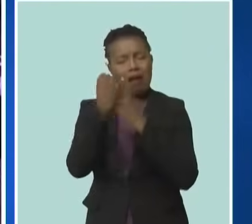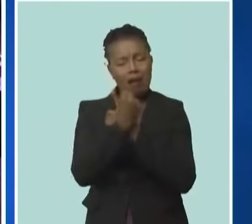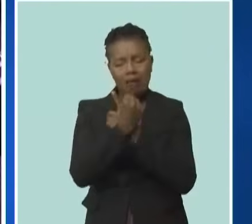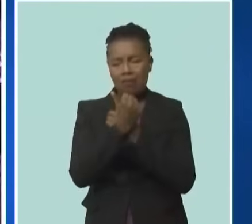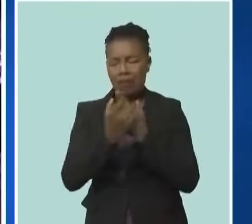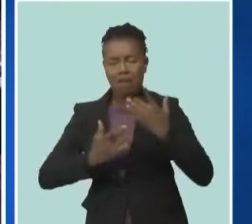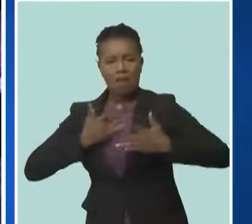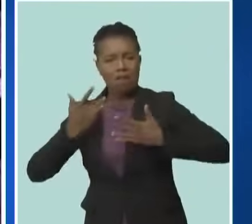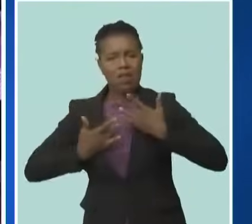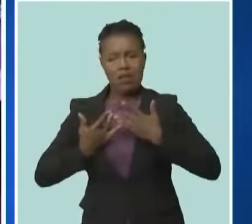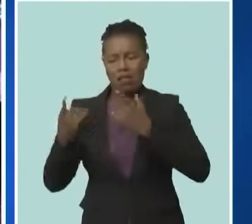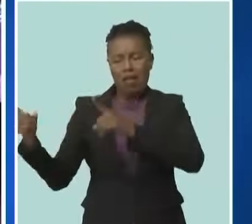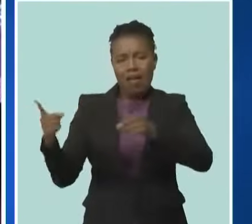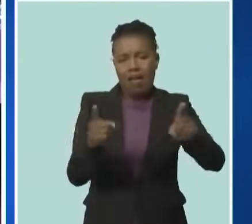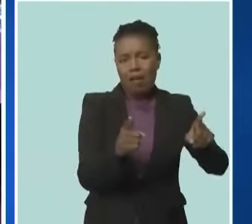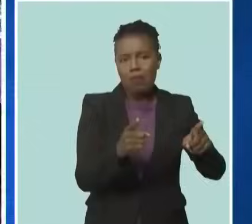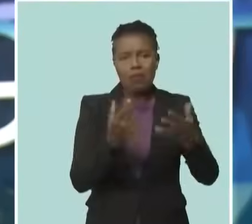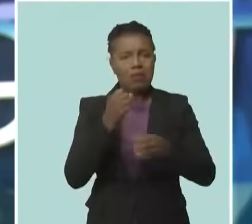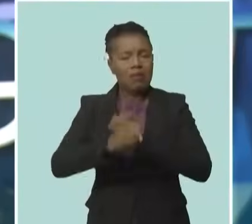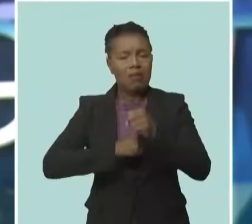the 1937.